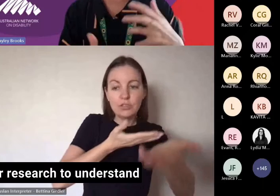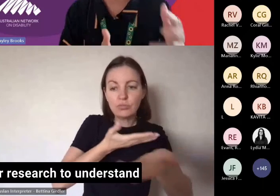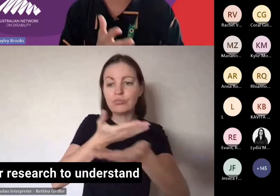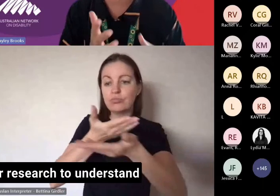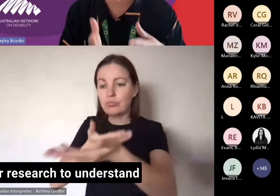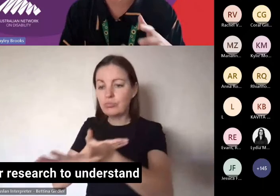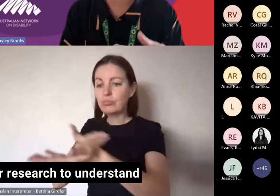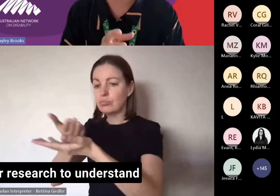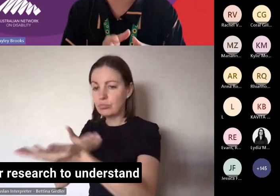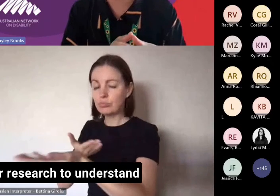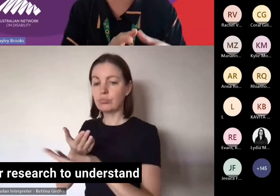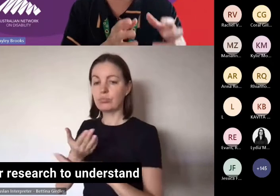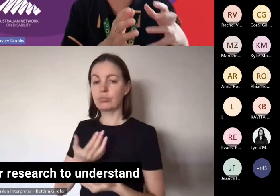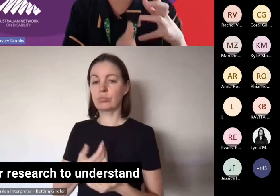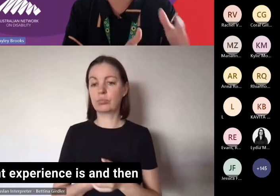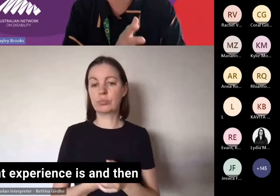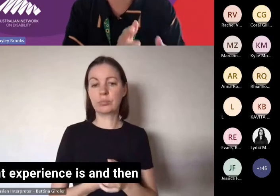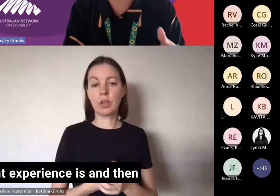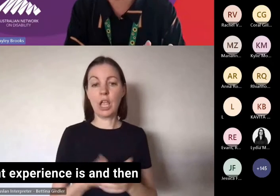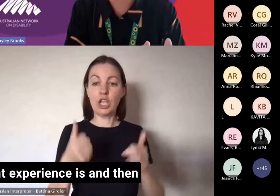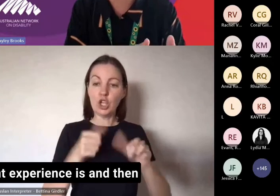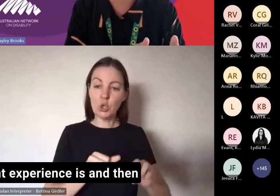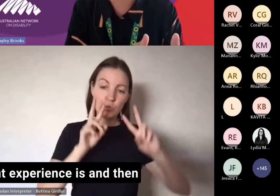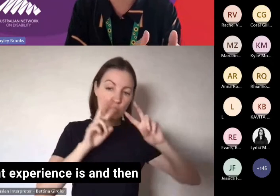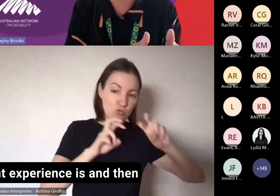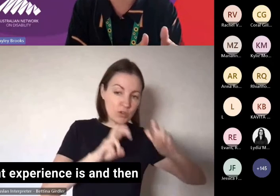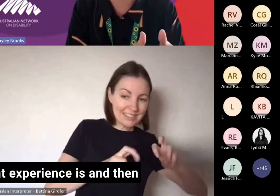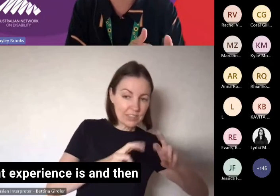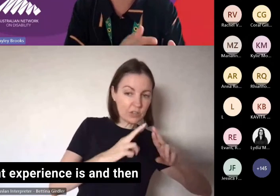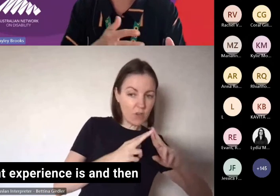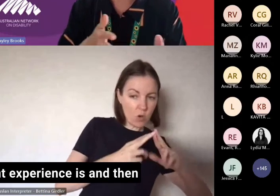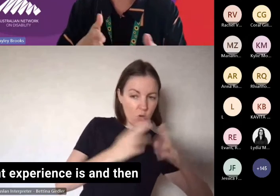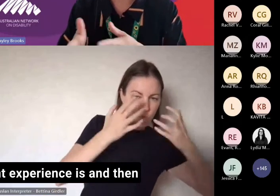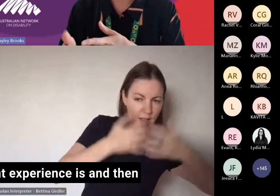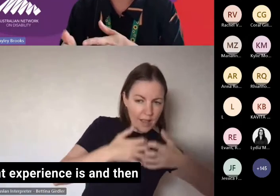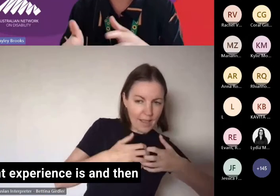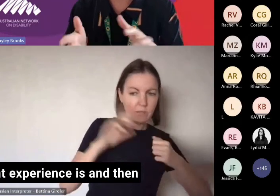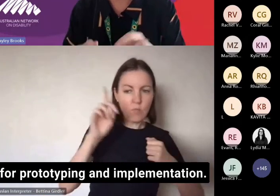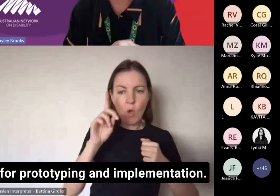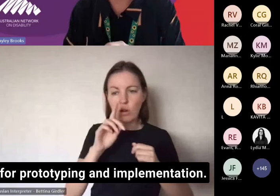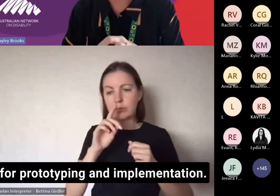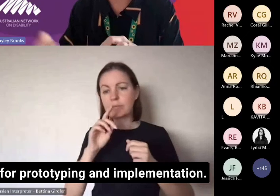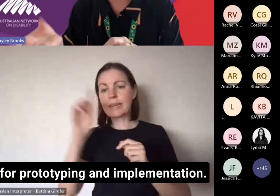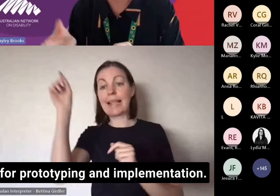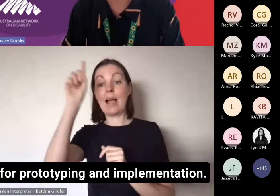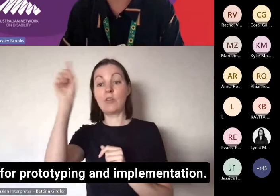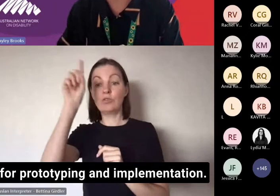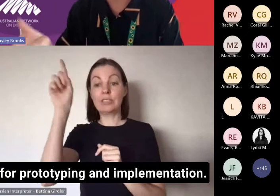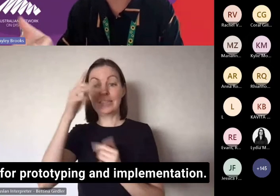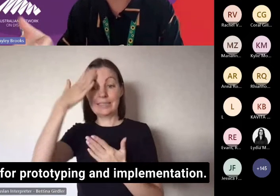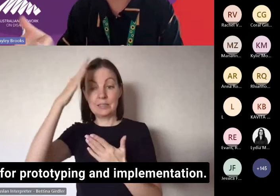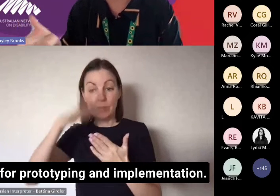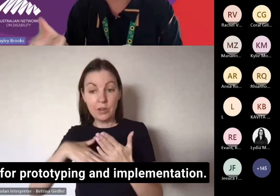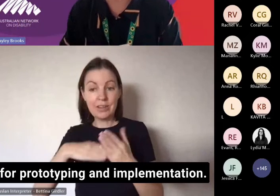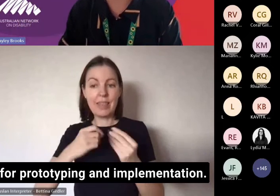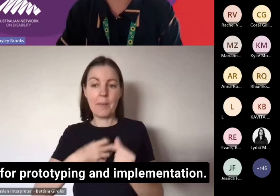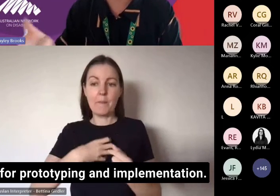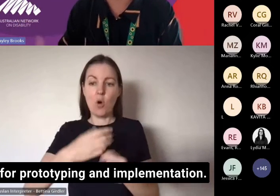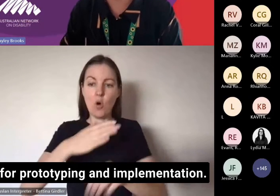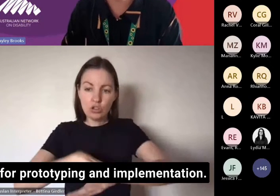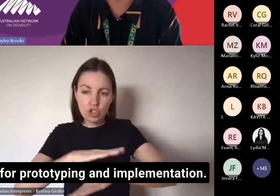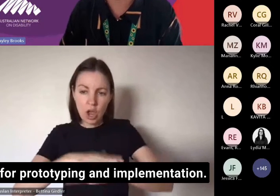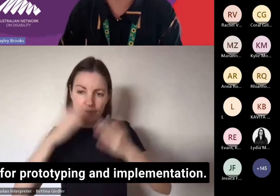of user research to understand what the current experience is, and then embedding additional time